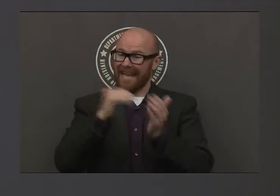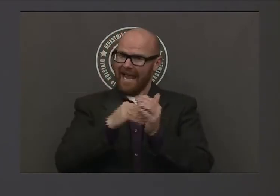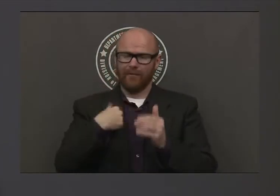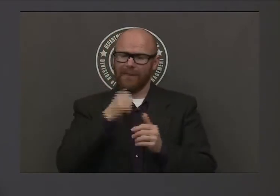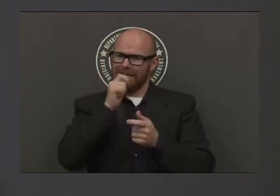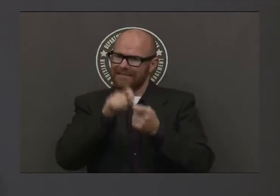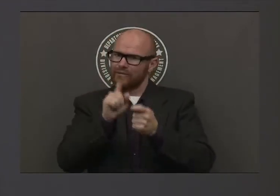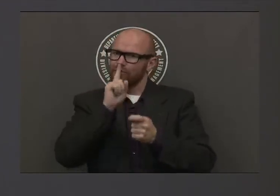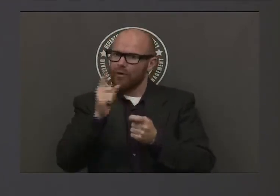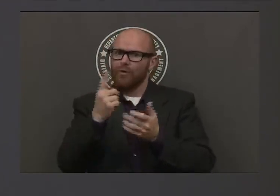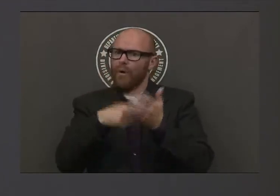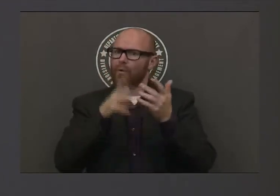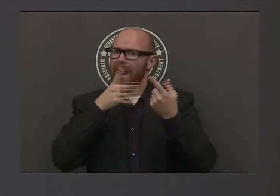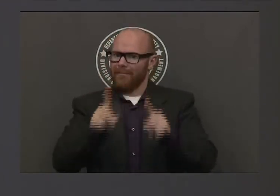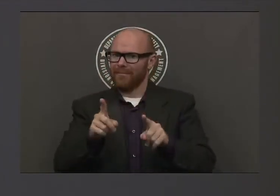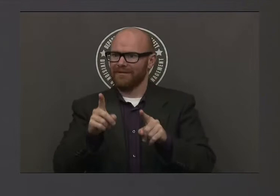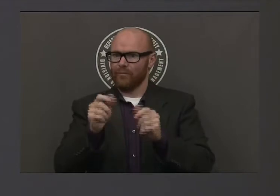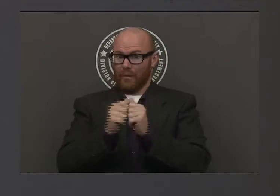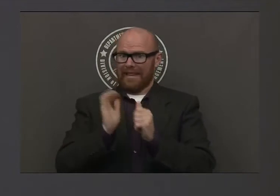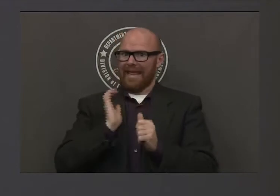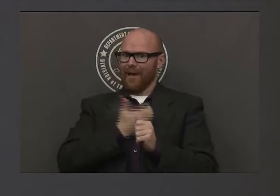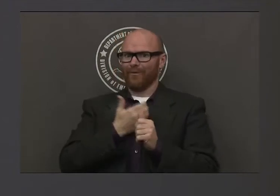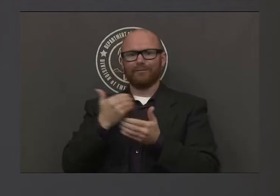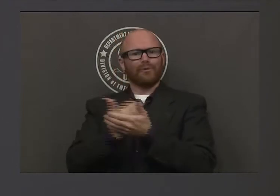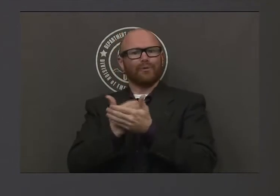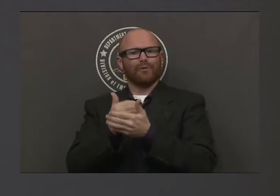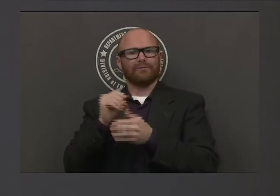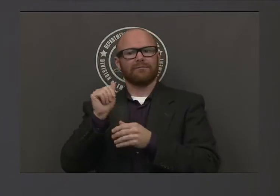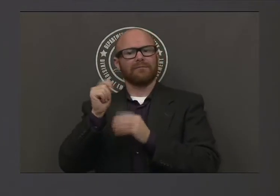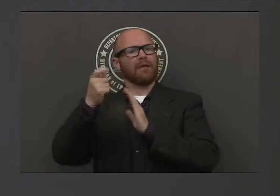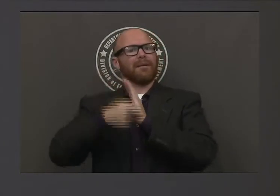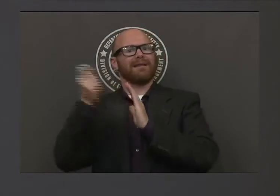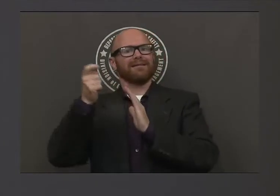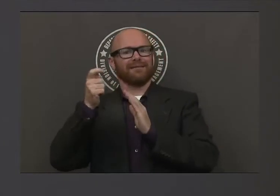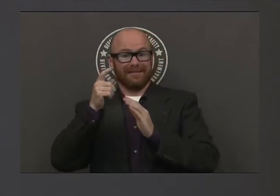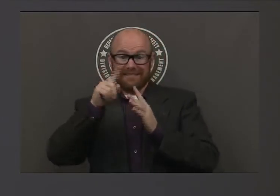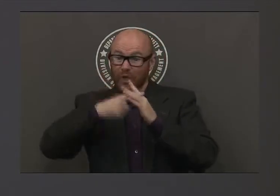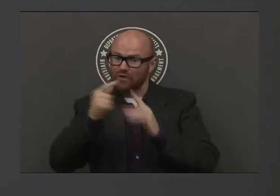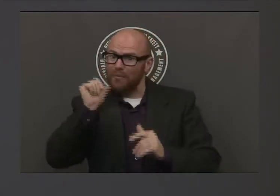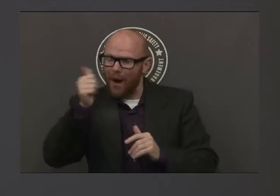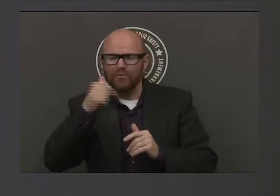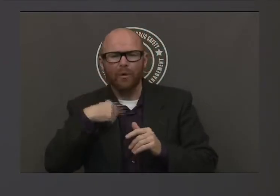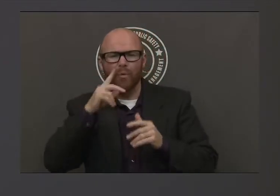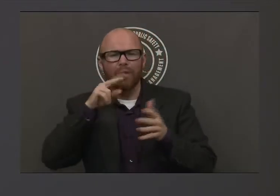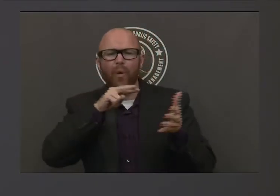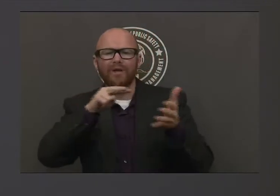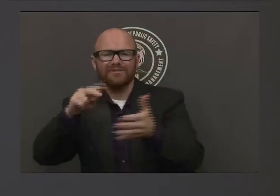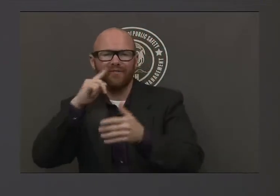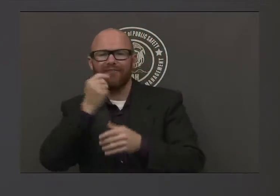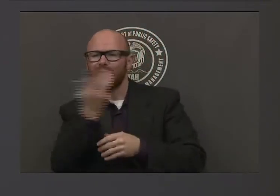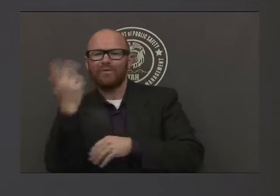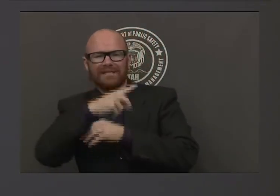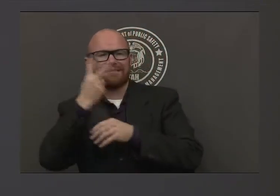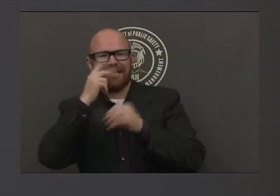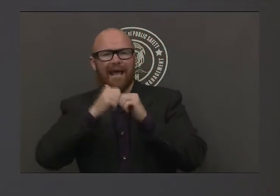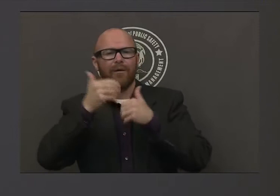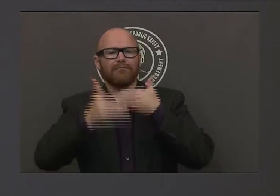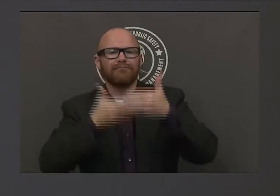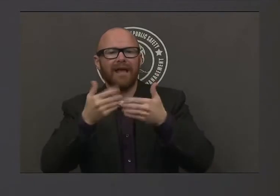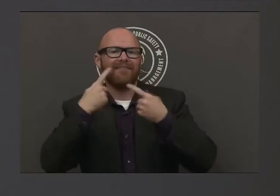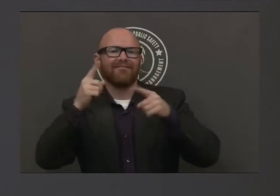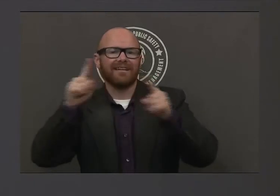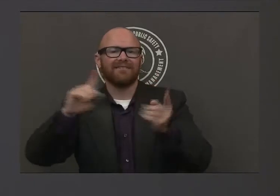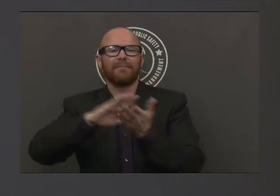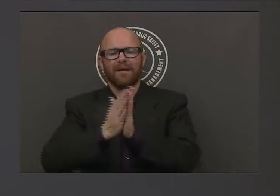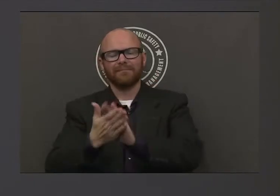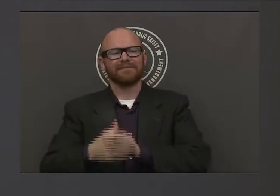broadly. And then for their close contacts, does it then send a text message to those people as well? And will